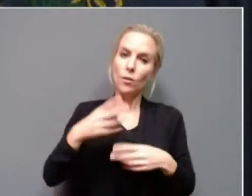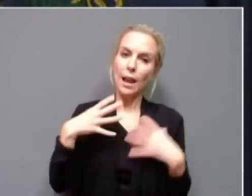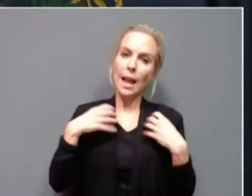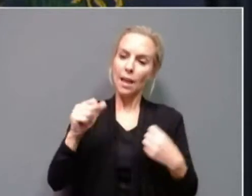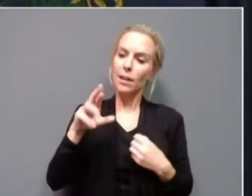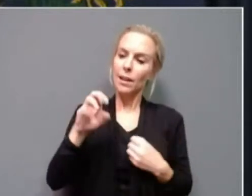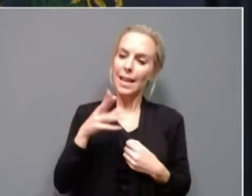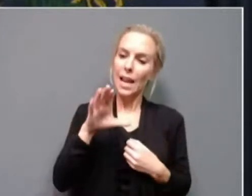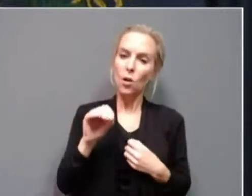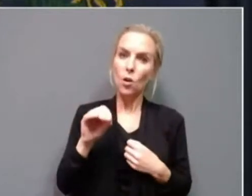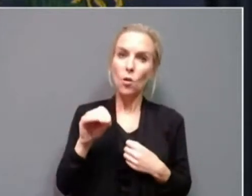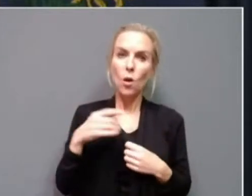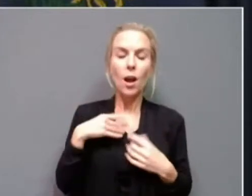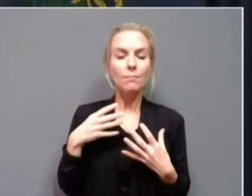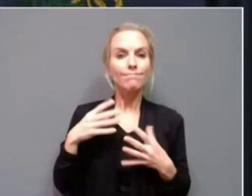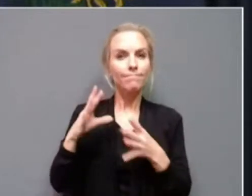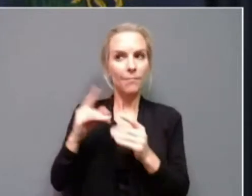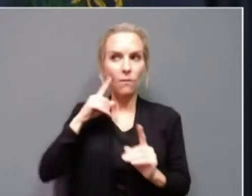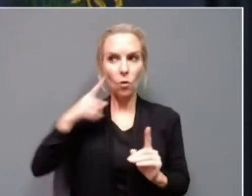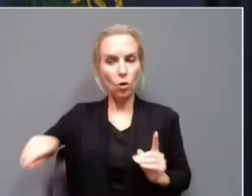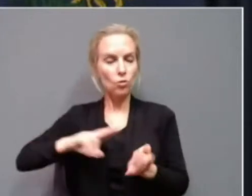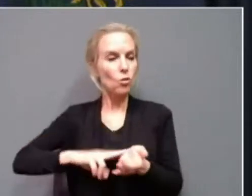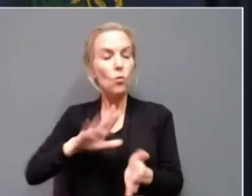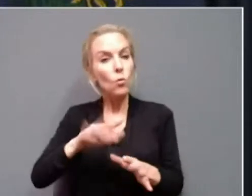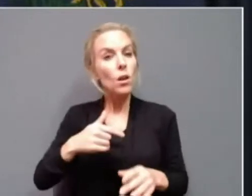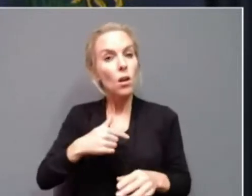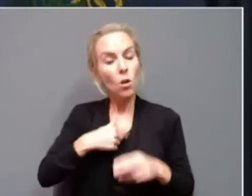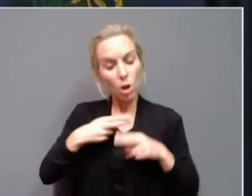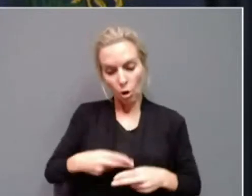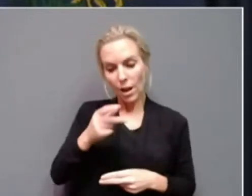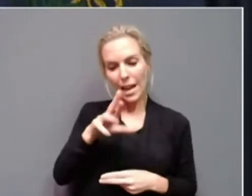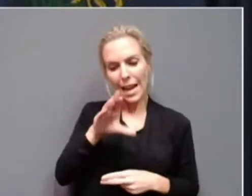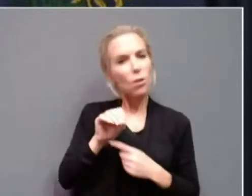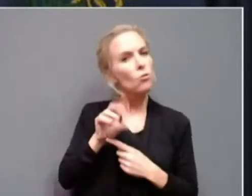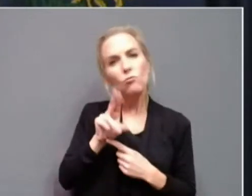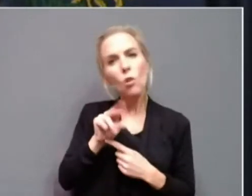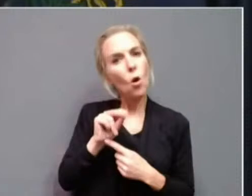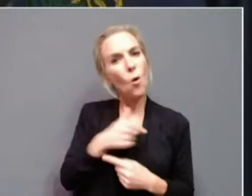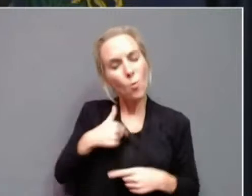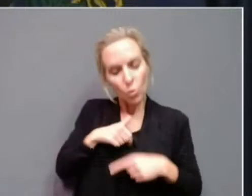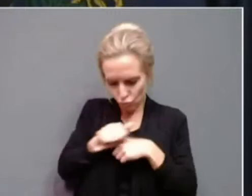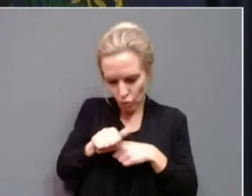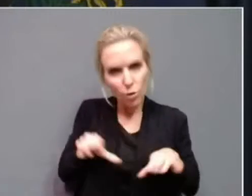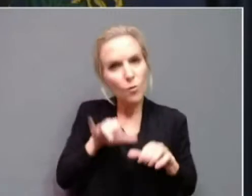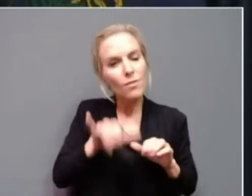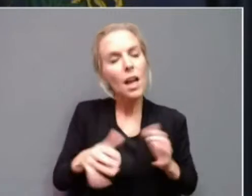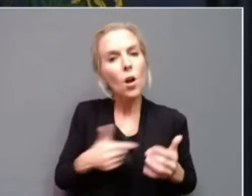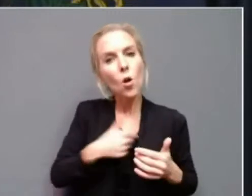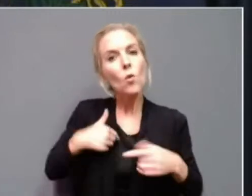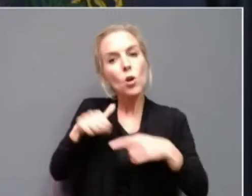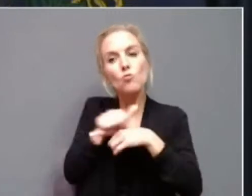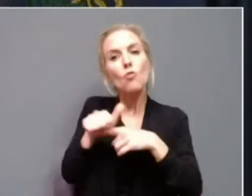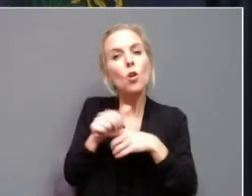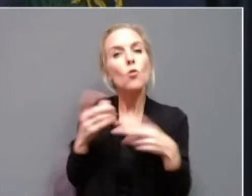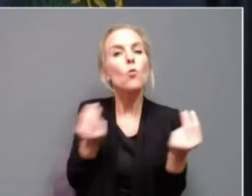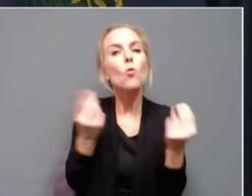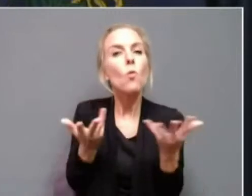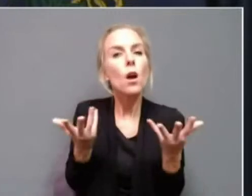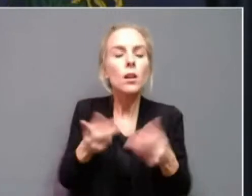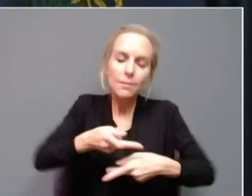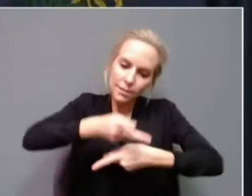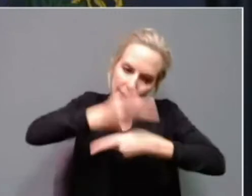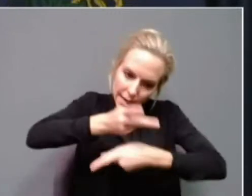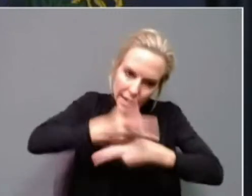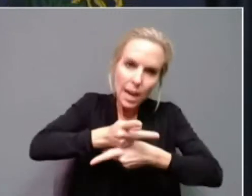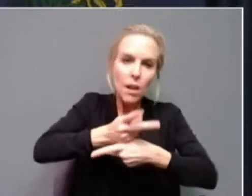aren't heroes. We're just doing what we've been trained to do, and that is to take care and provide quality care